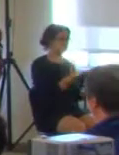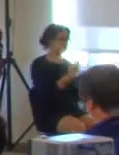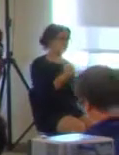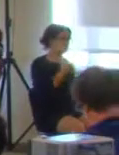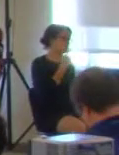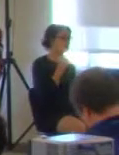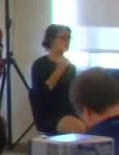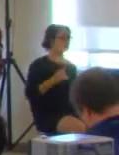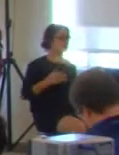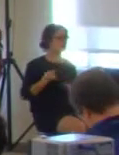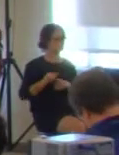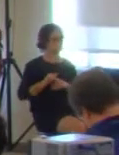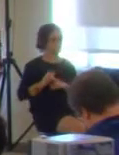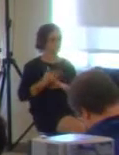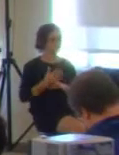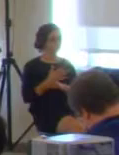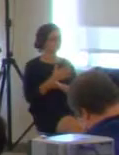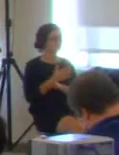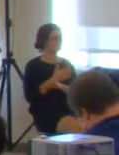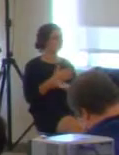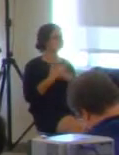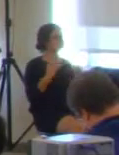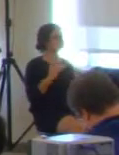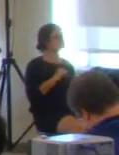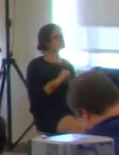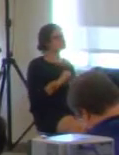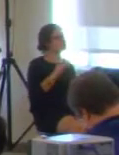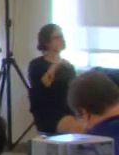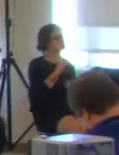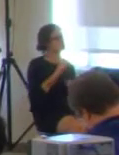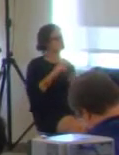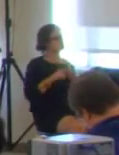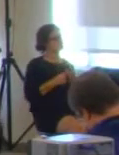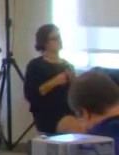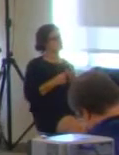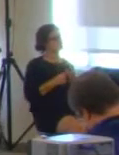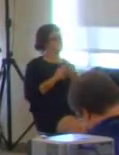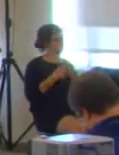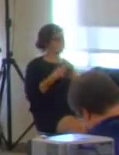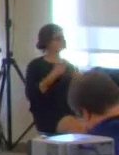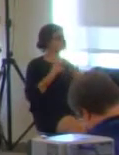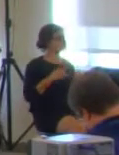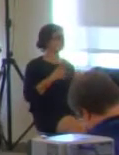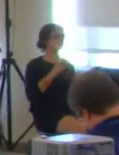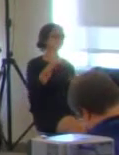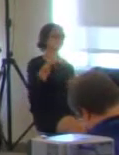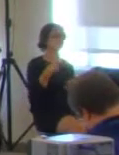Again, job search starts soon after a consumer expresses interest. That's part of